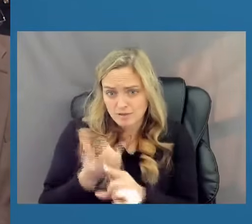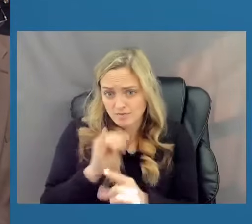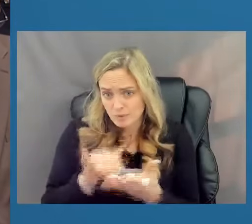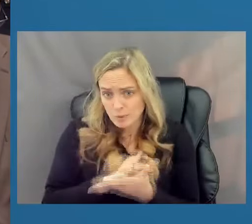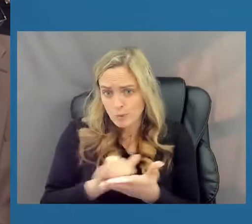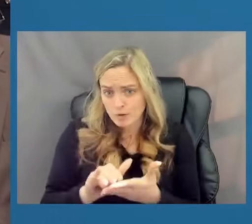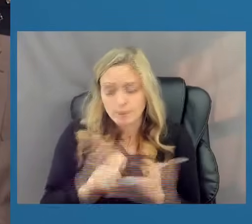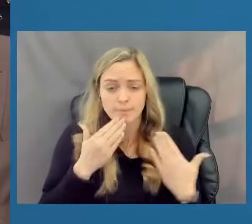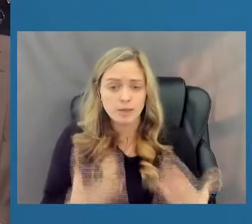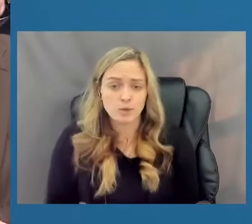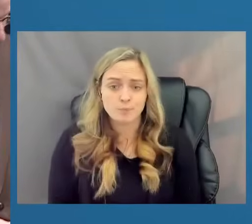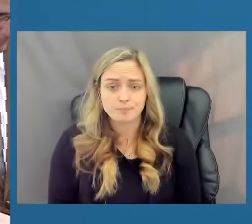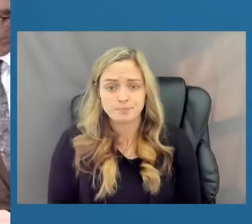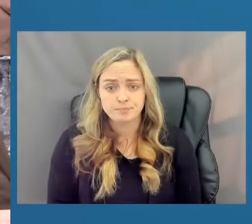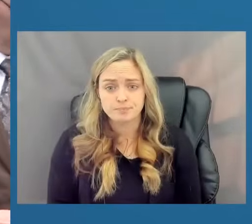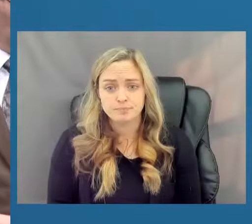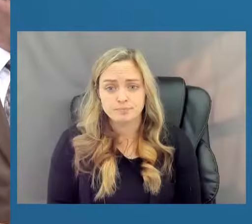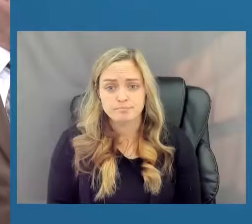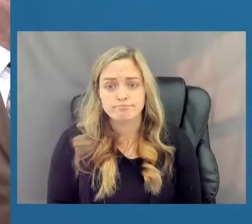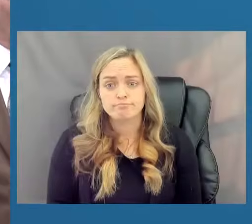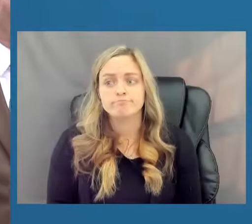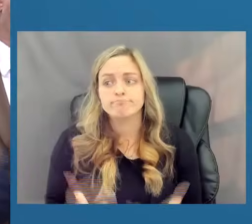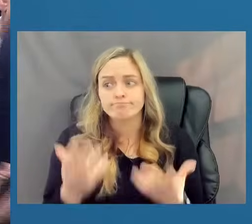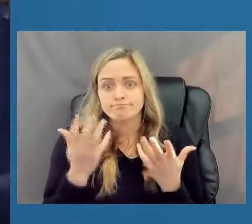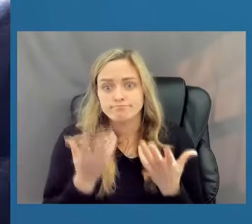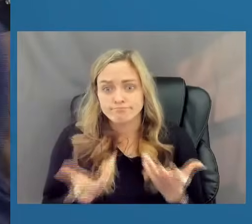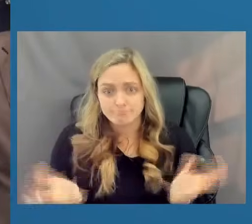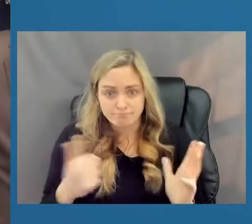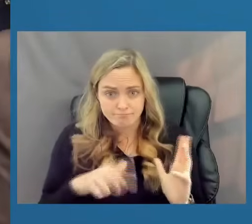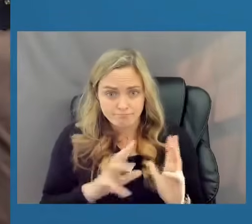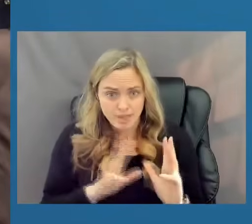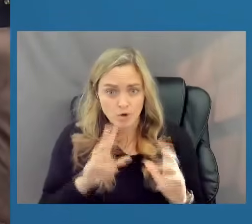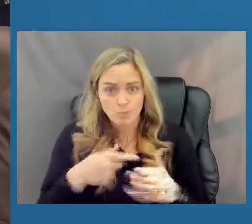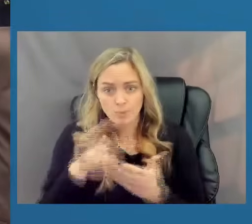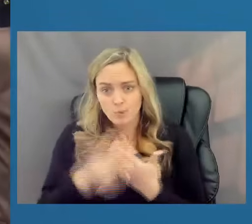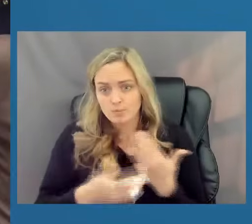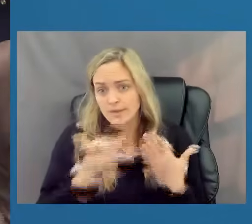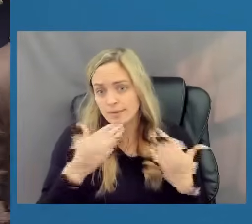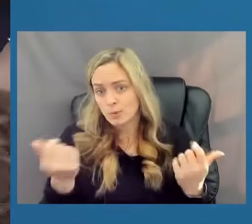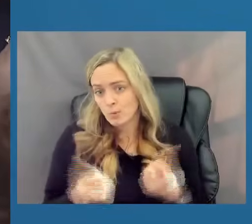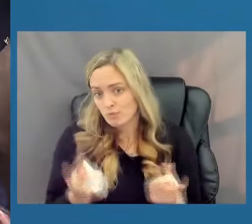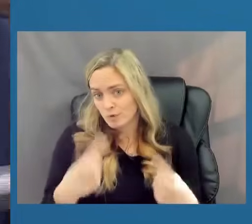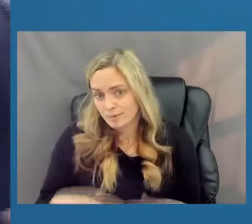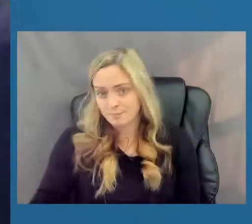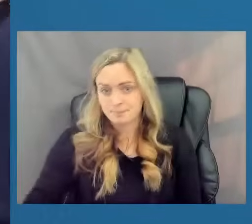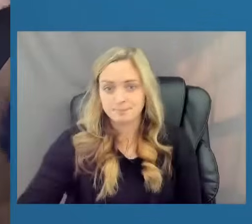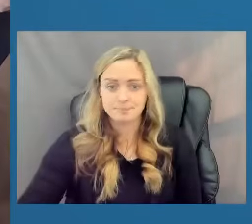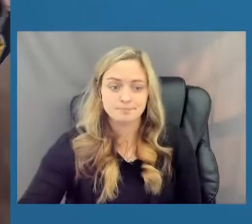Ladies and gentlemen, that concludes our program. Thank you all for coming.